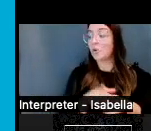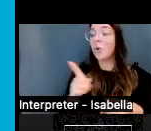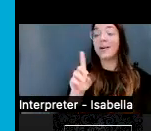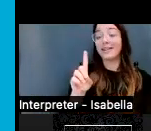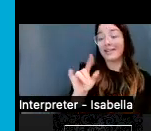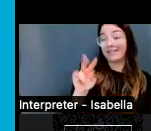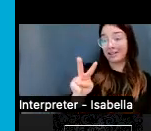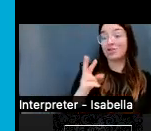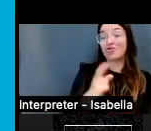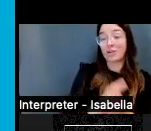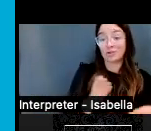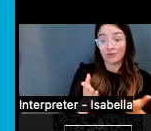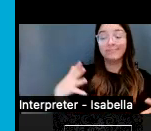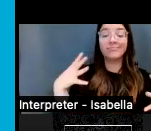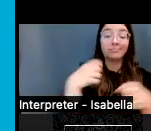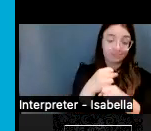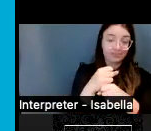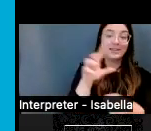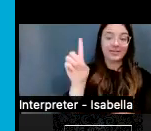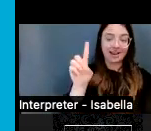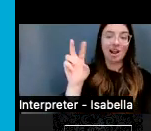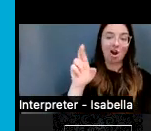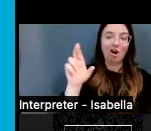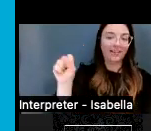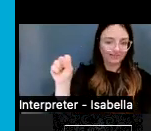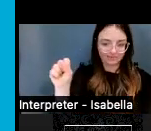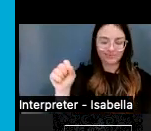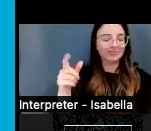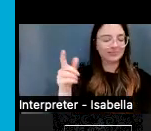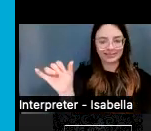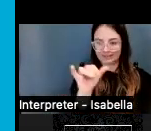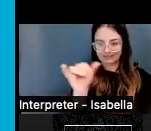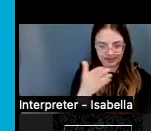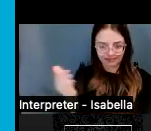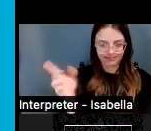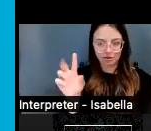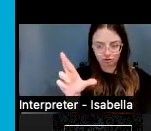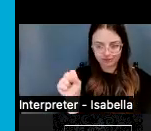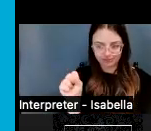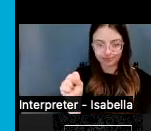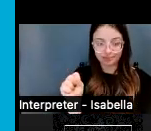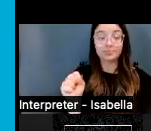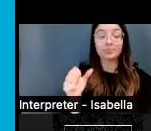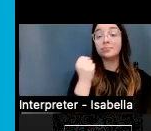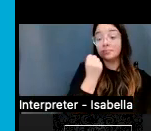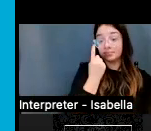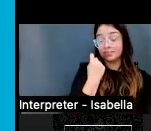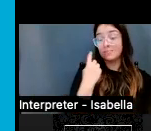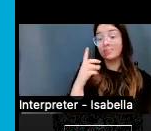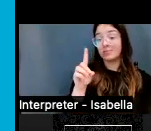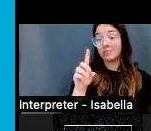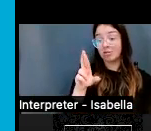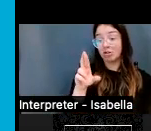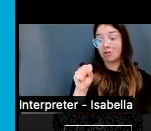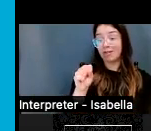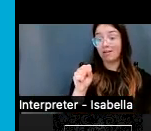as DRS. So if you hear it both ways, we're referring to the same entity. And it is housed within the Illinois